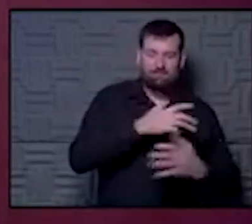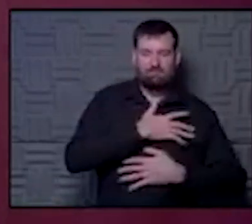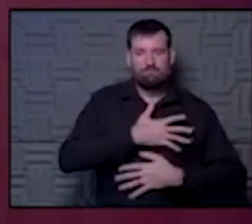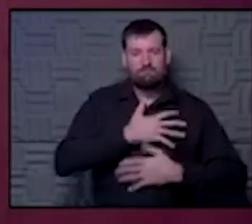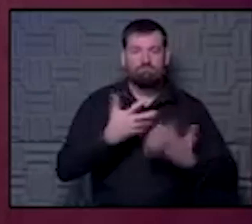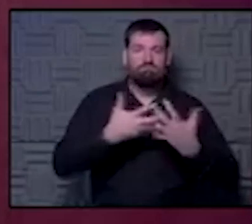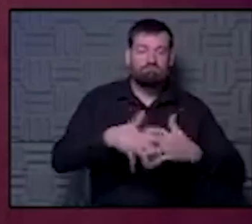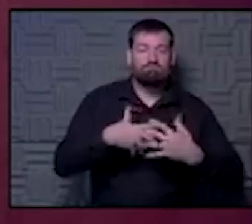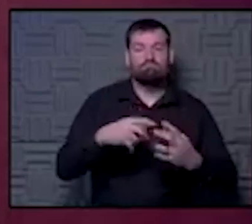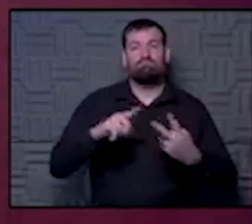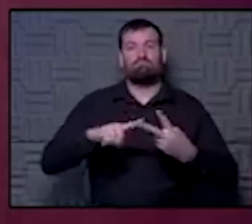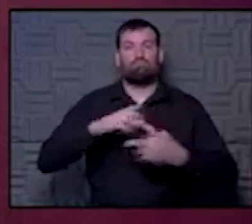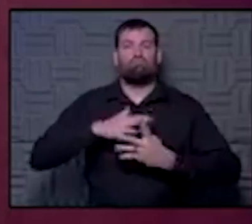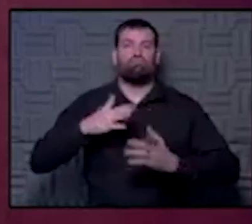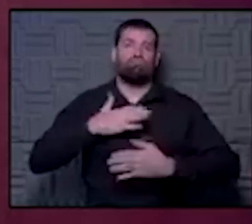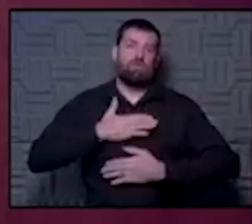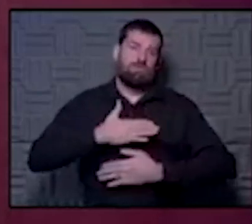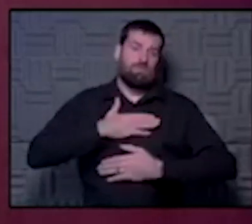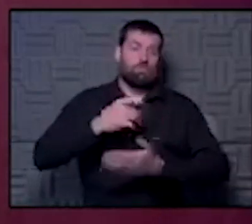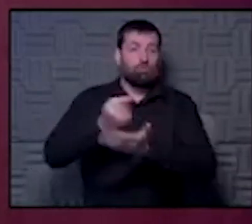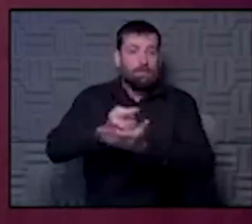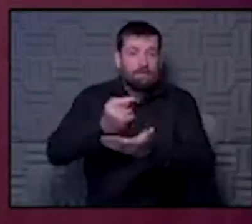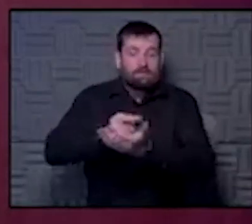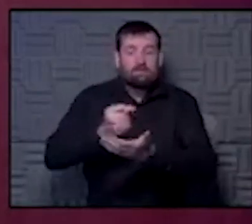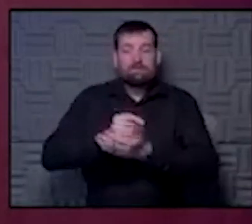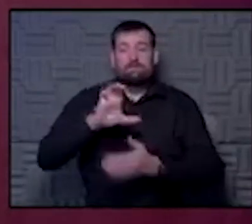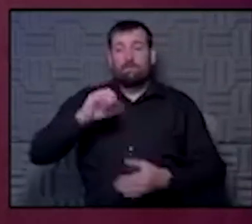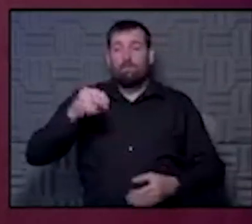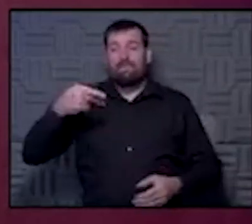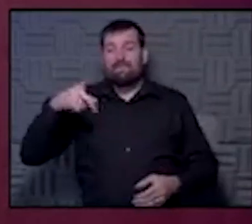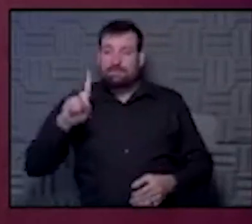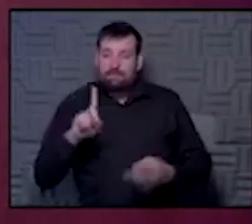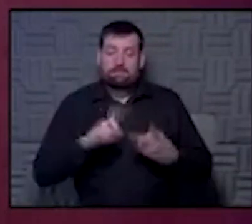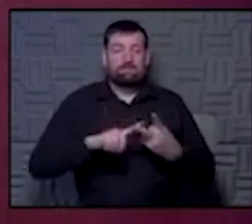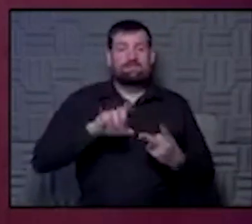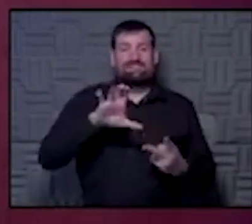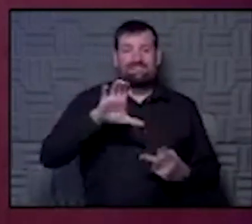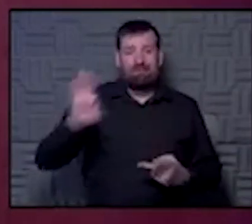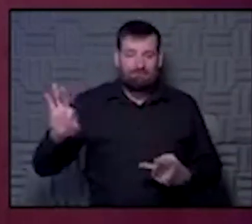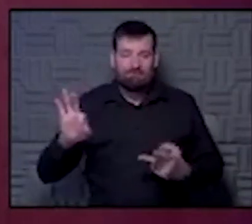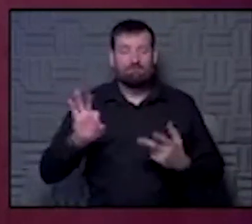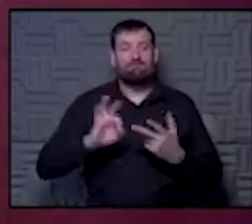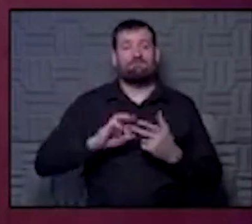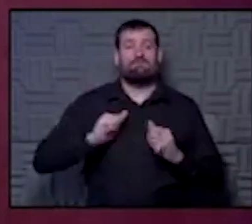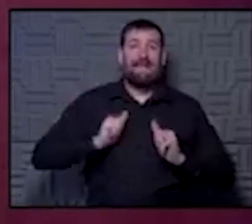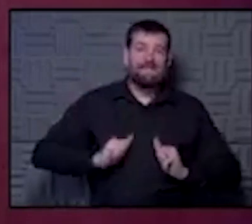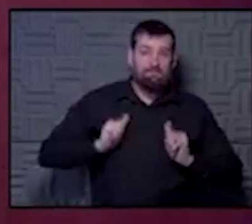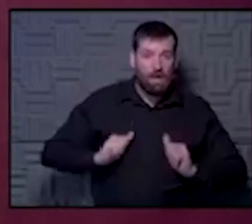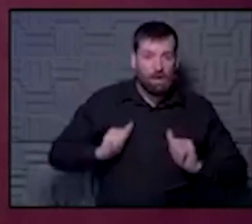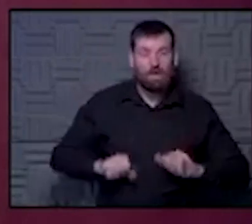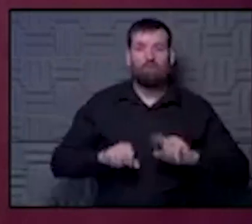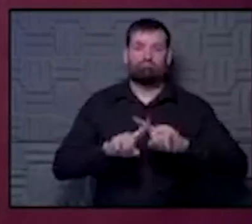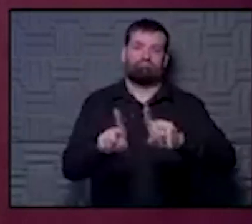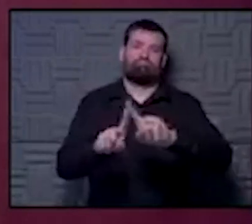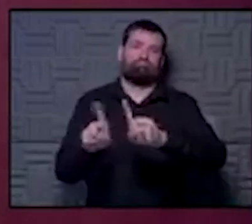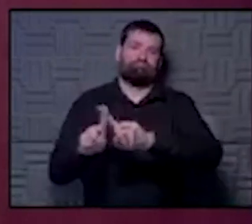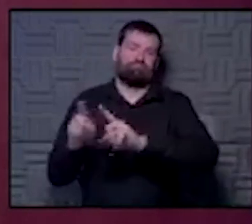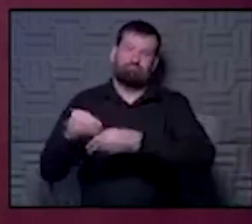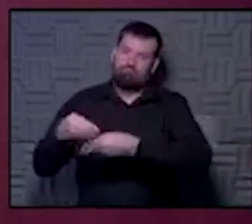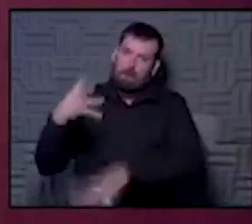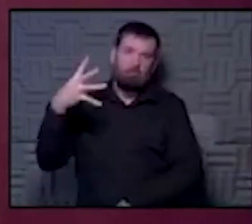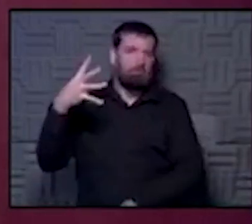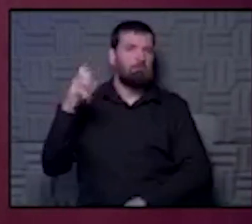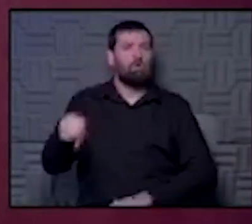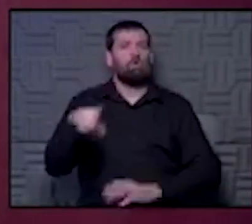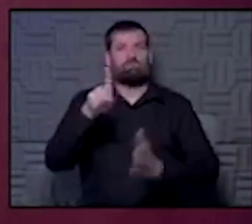treatments for patients who have, breathing conditions such as asthma, COPD, cystic fibrosis, and many other things. Long list. We could talk